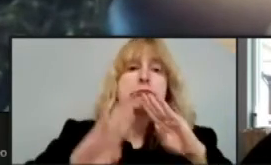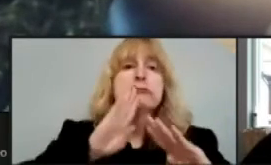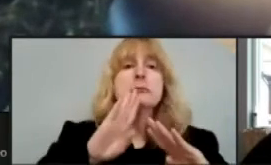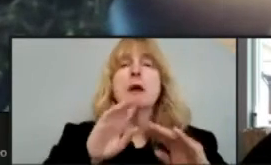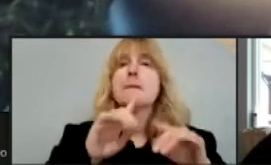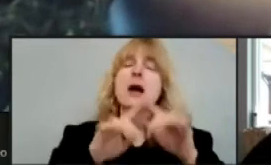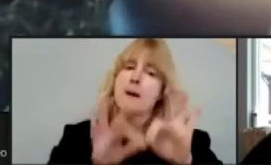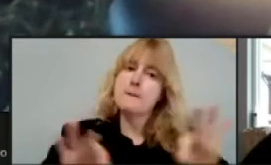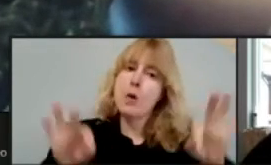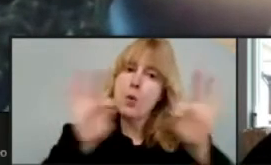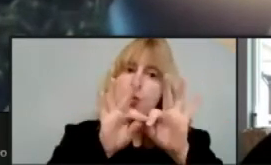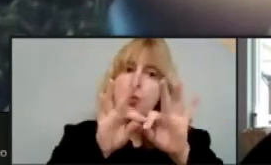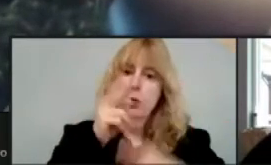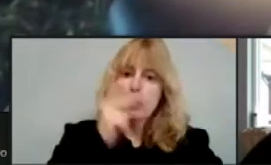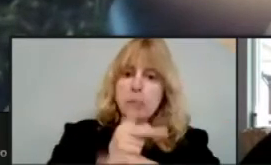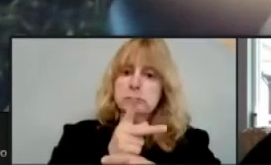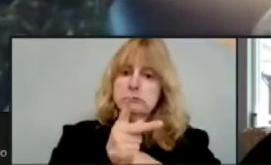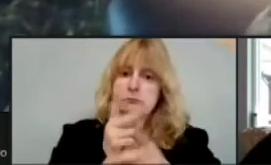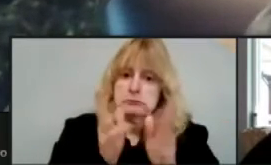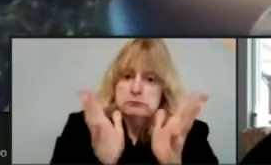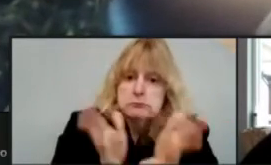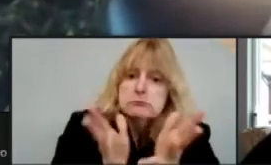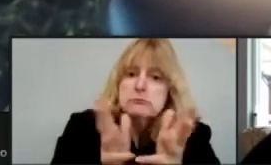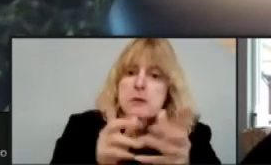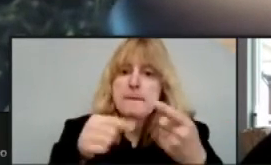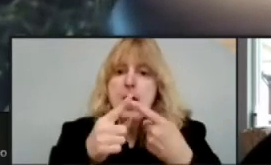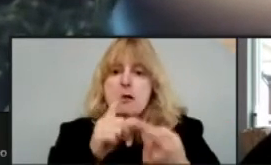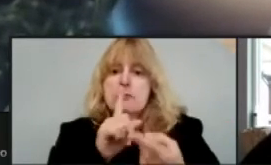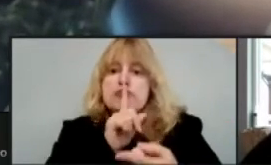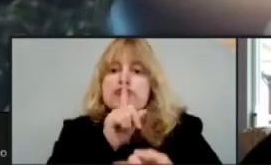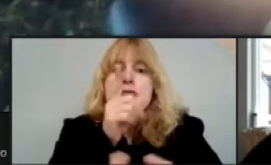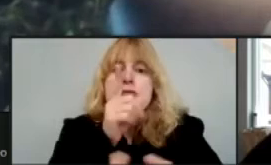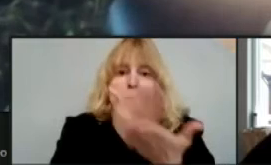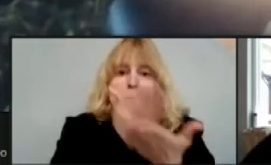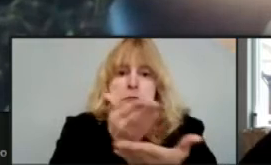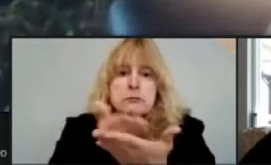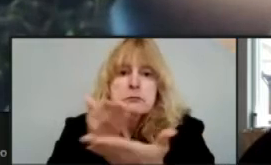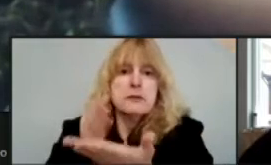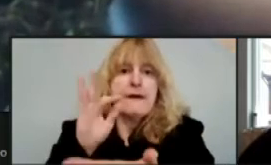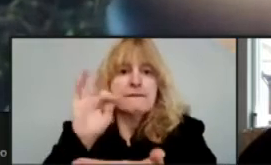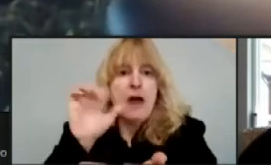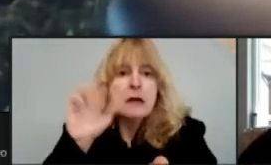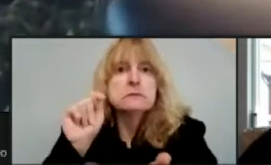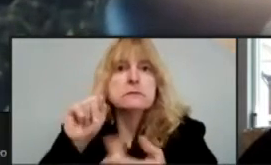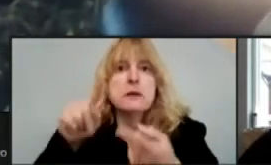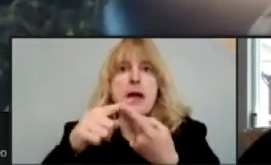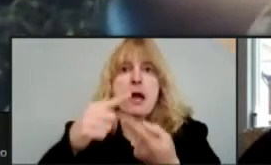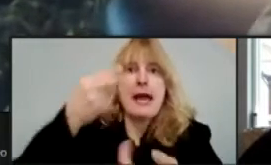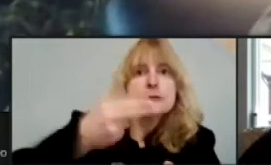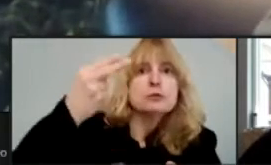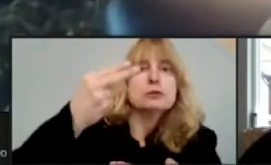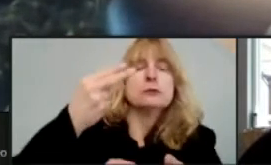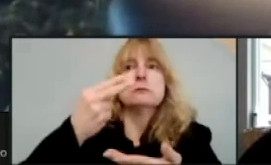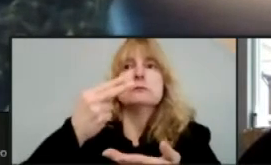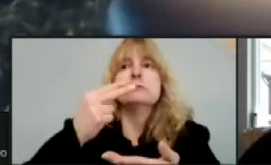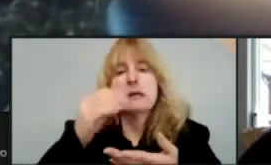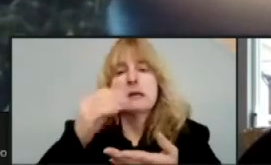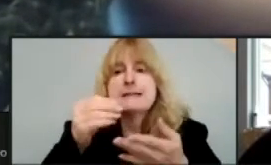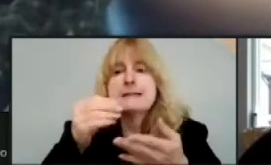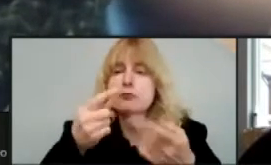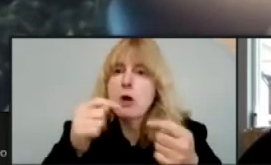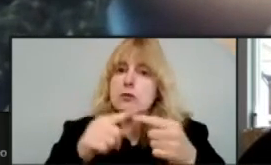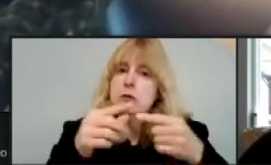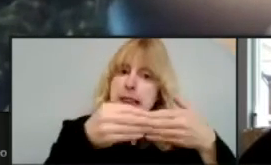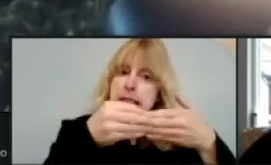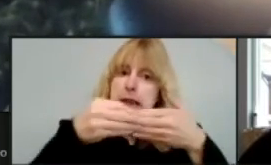the conversations about facts and historical facts and lead students in that direction. And I think that's